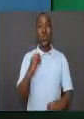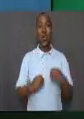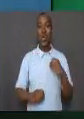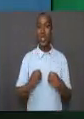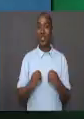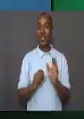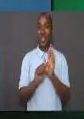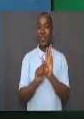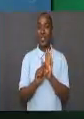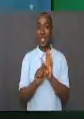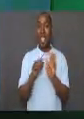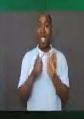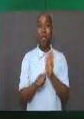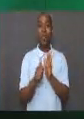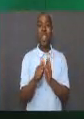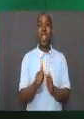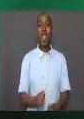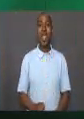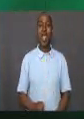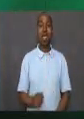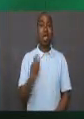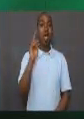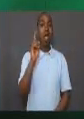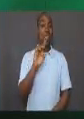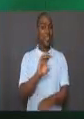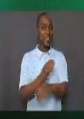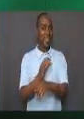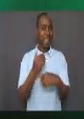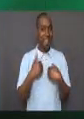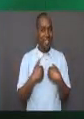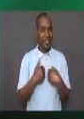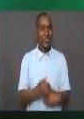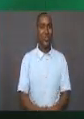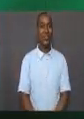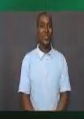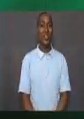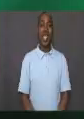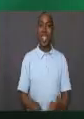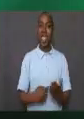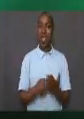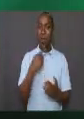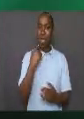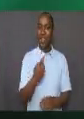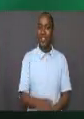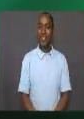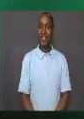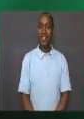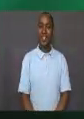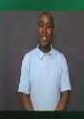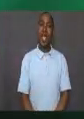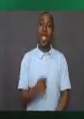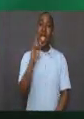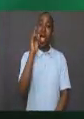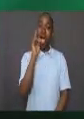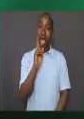such as amoebae, are unicellular. This means they have